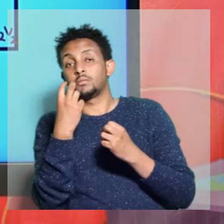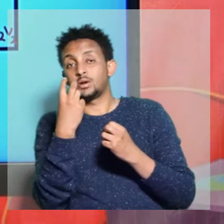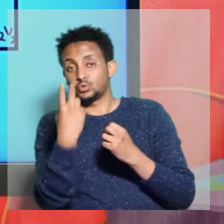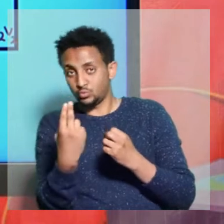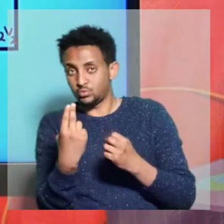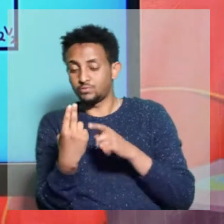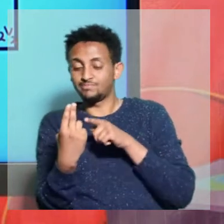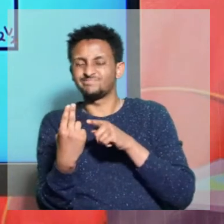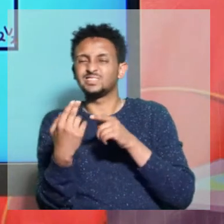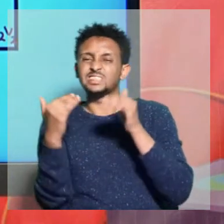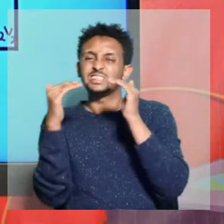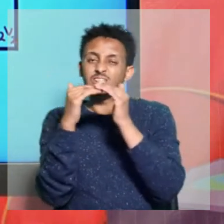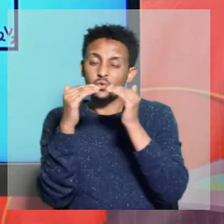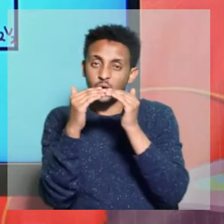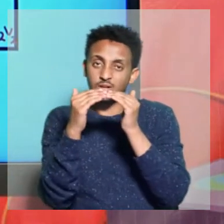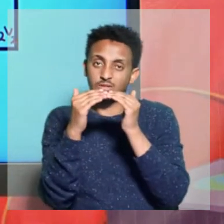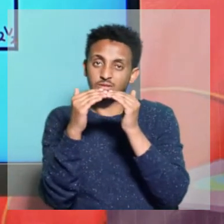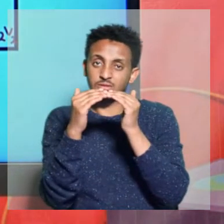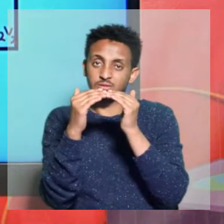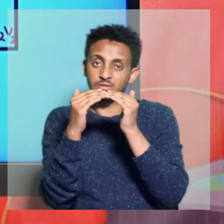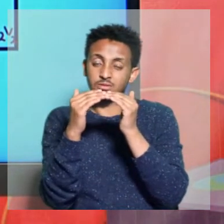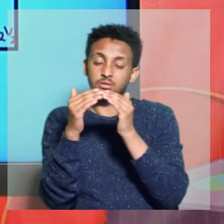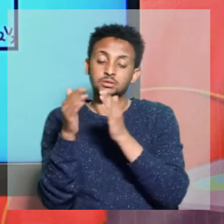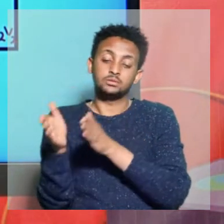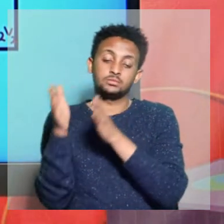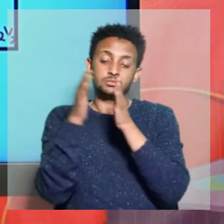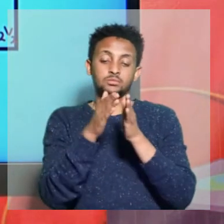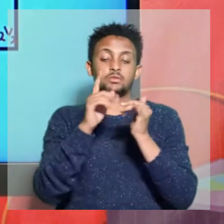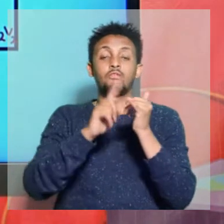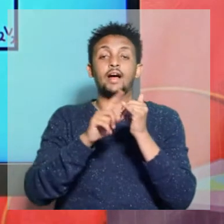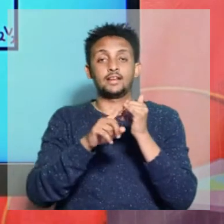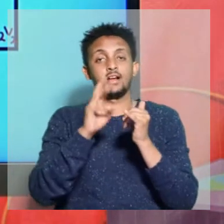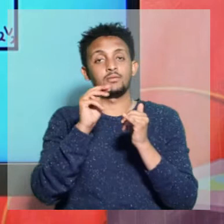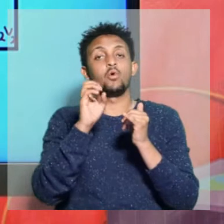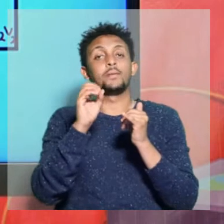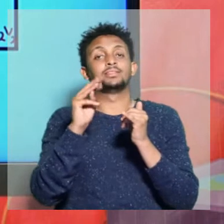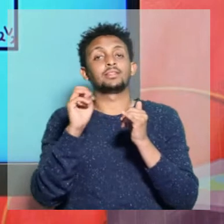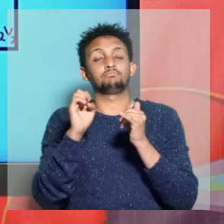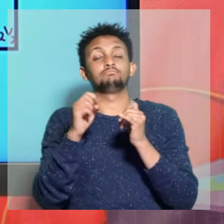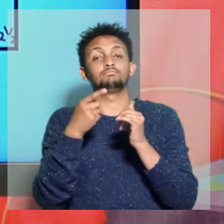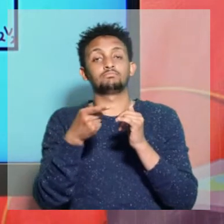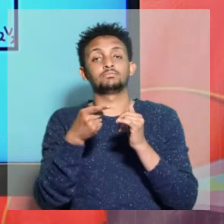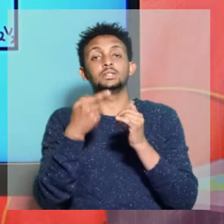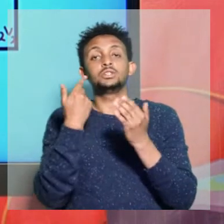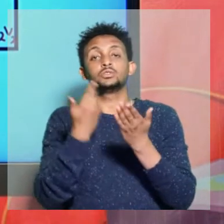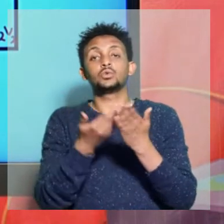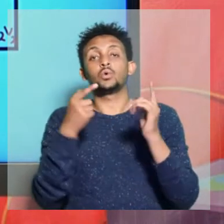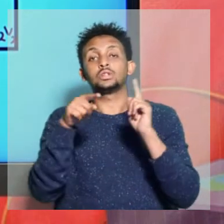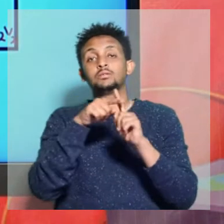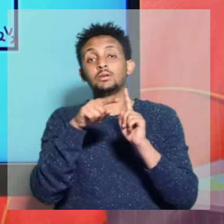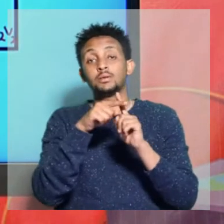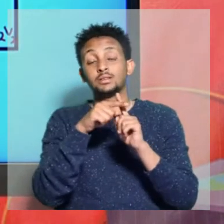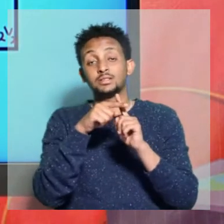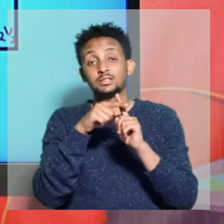2 is equals to the final momentum, the summation of final momentum or the summation of momentum